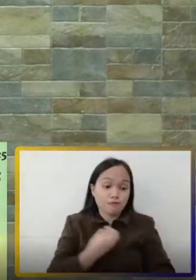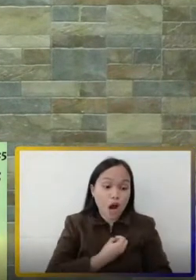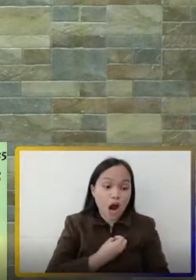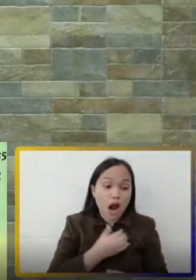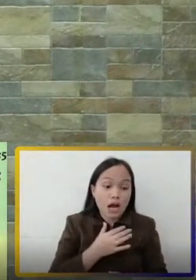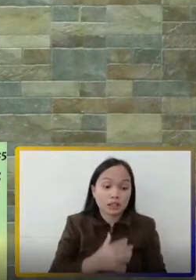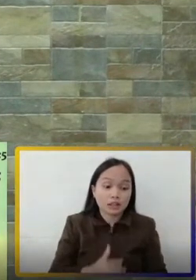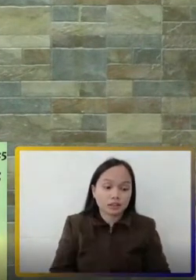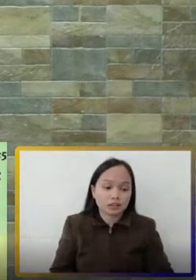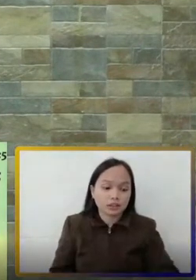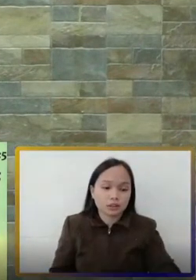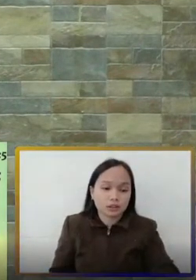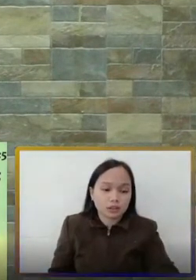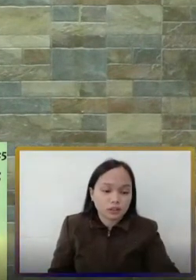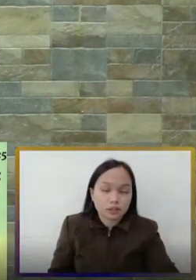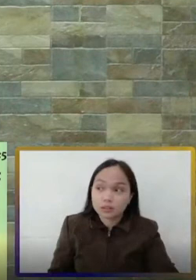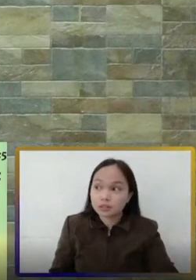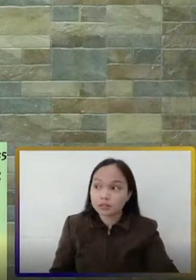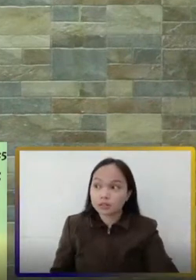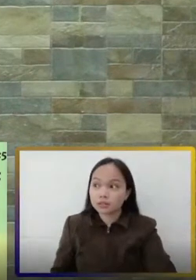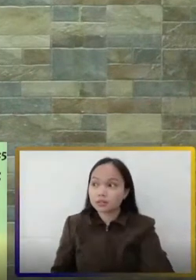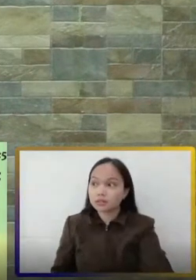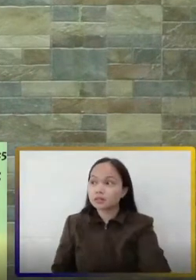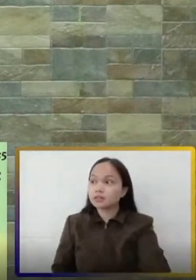did I say it right?